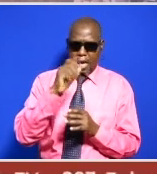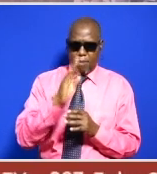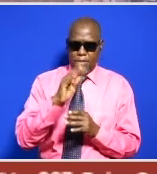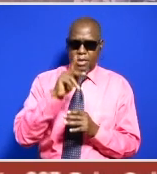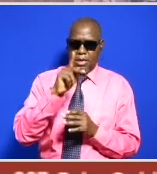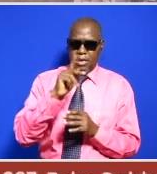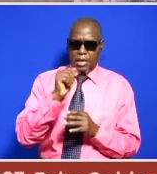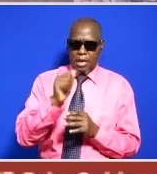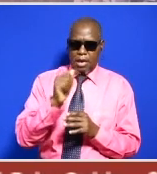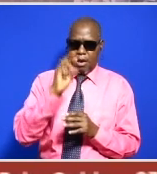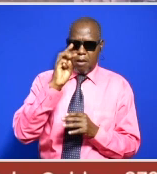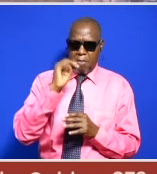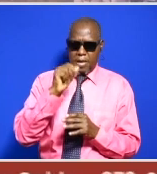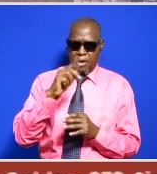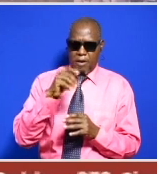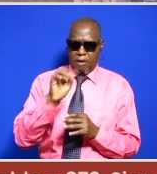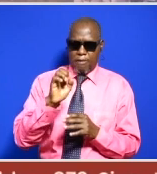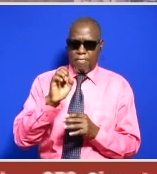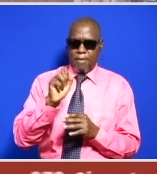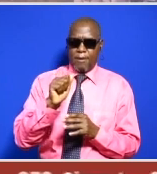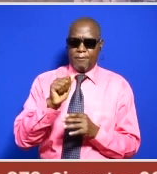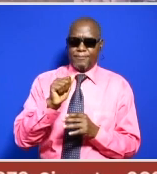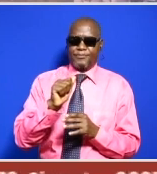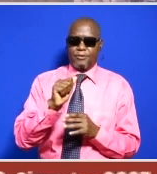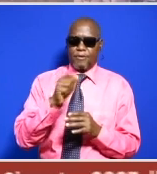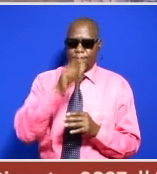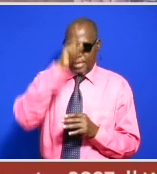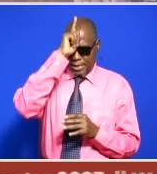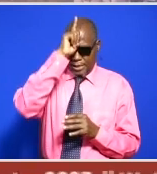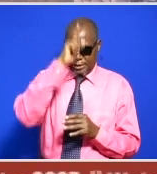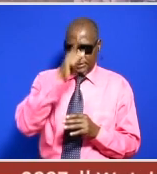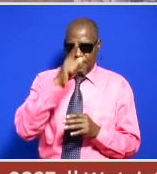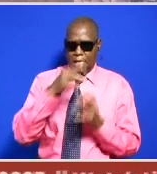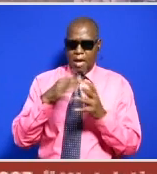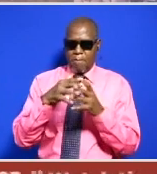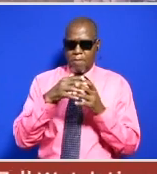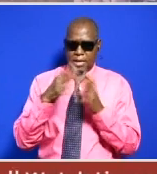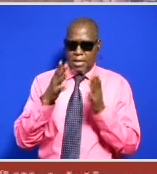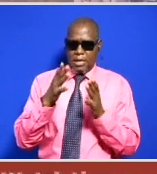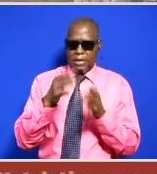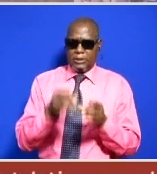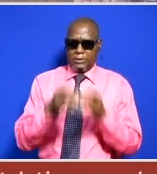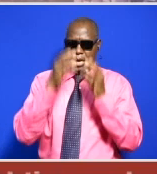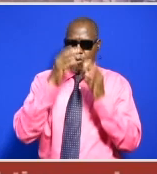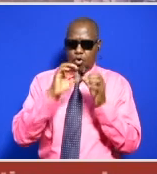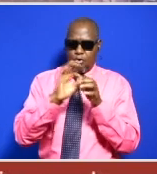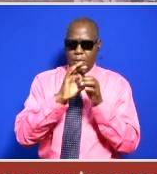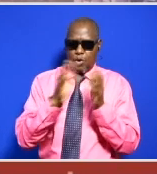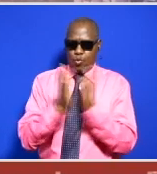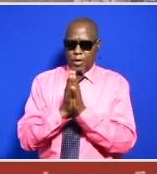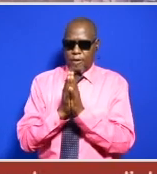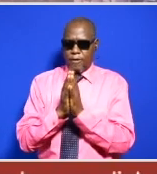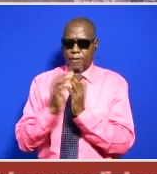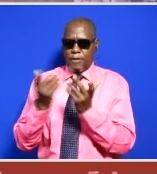Village in Laikipia West. This is a joint venture facilitated by the American Tower Corporation and Safaricom to enhance